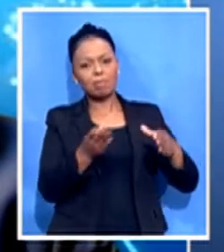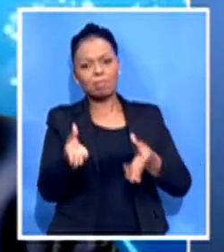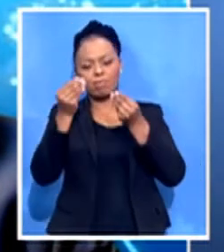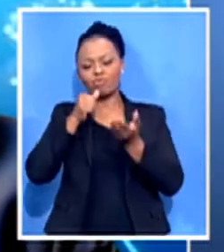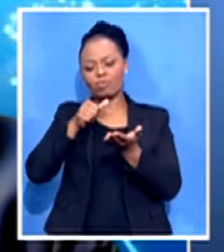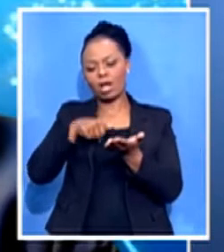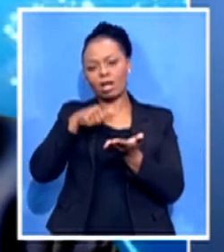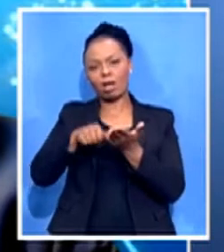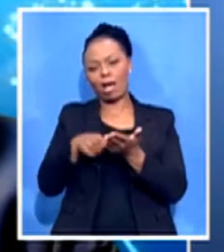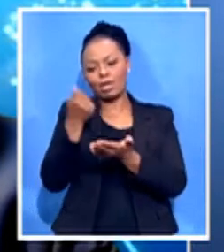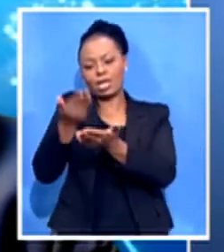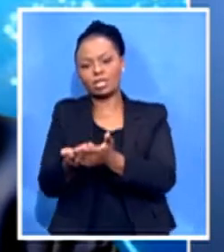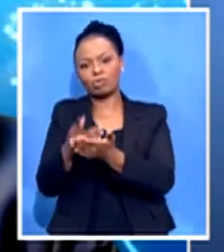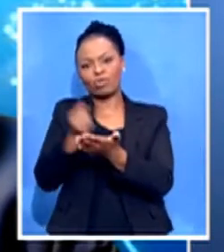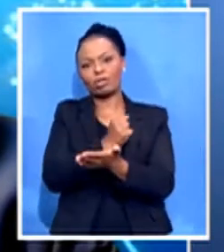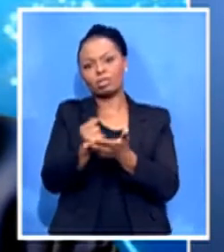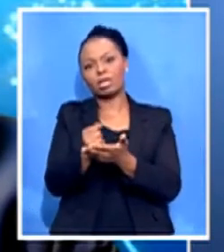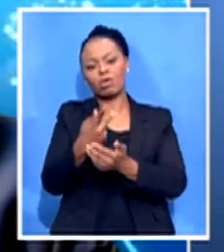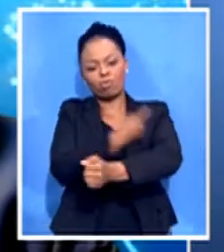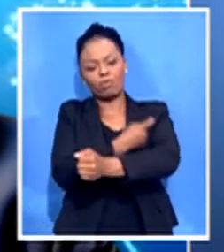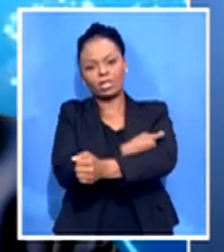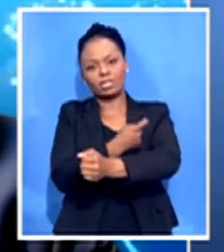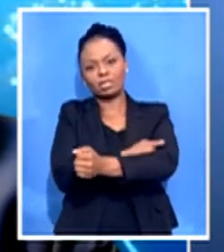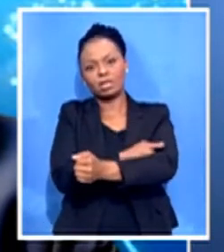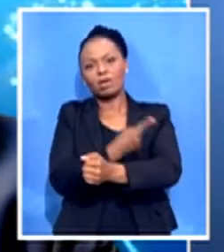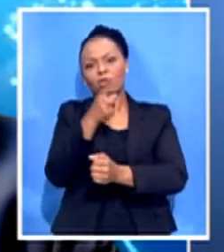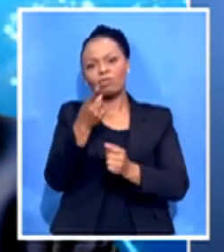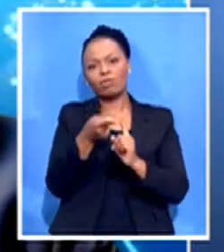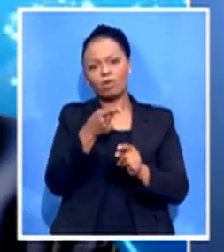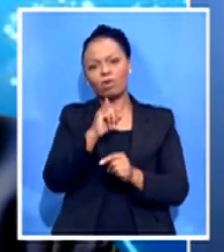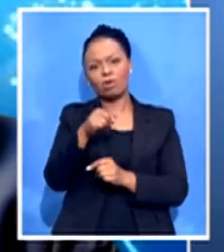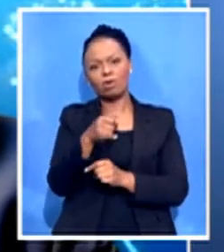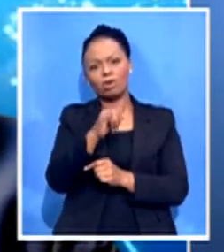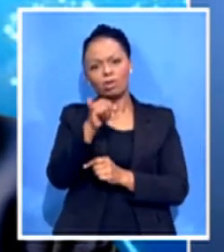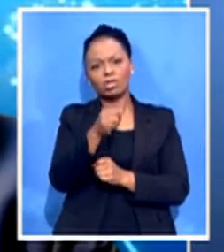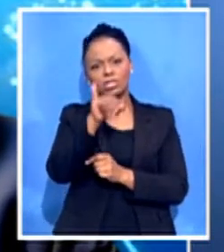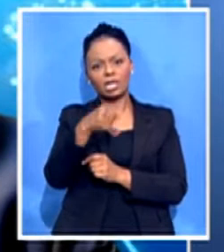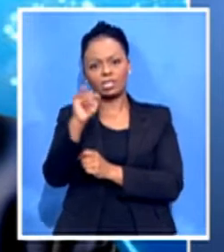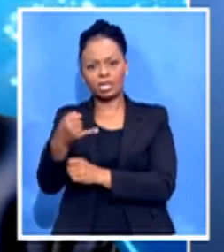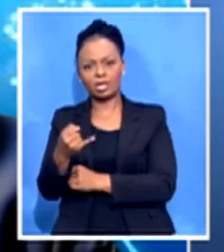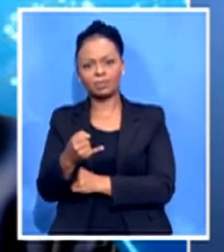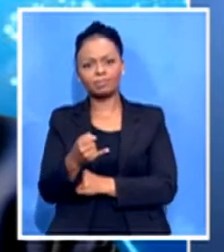from Johnson & Johnson. Talk to us about the vaccine licensing process.